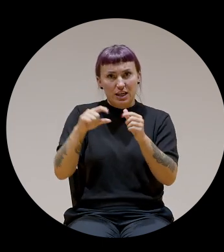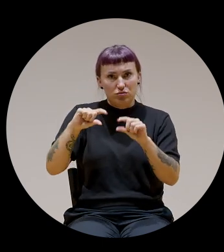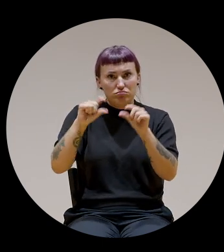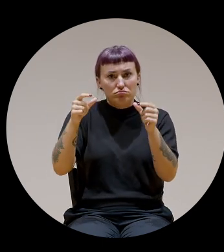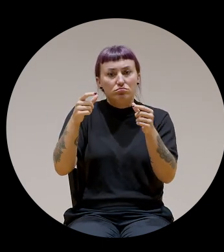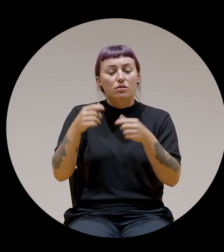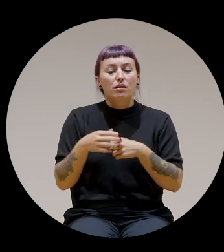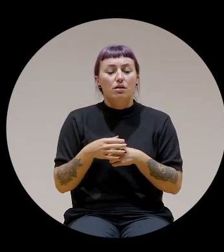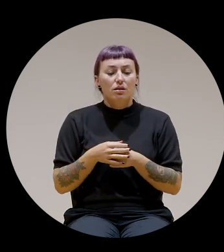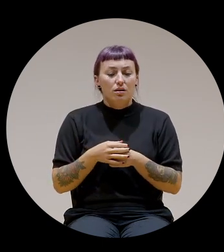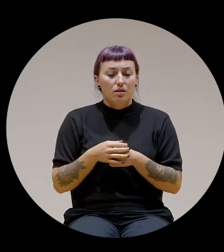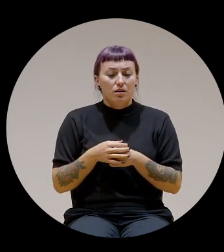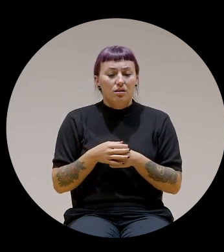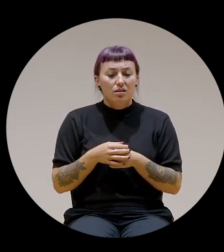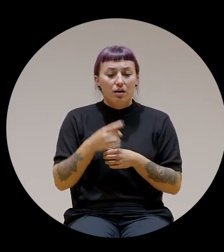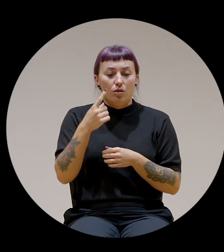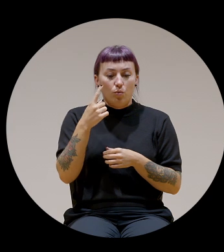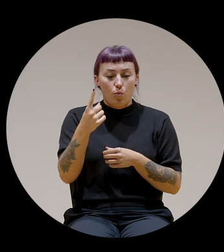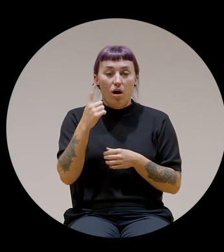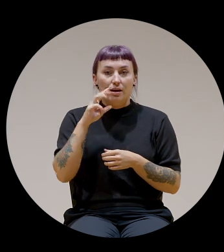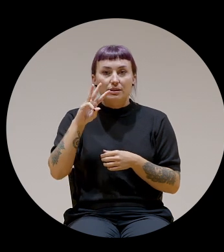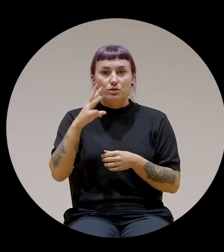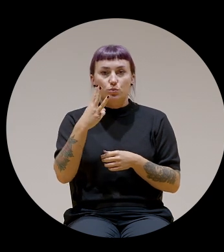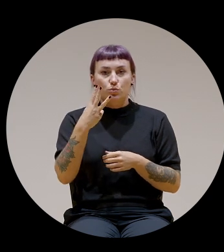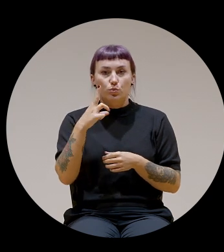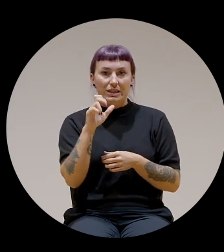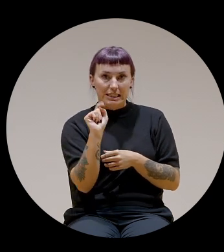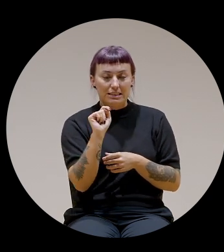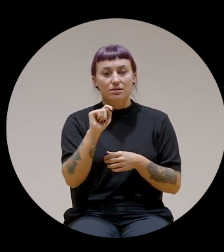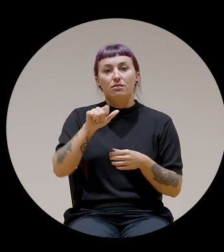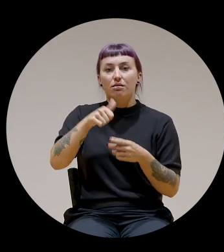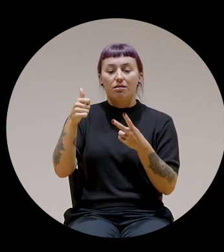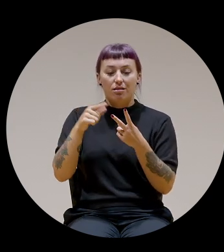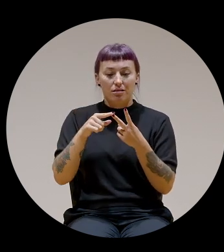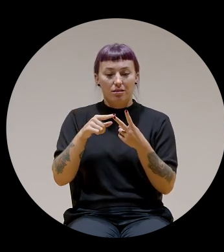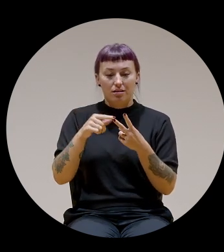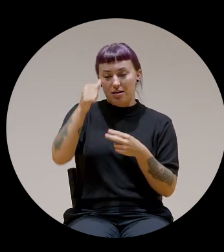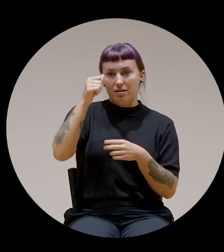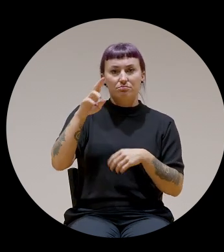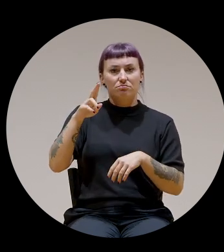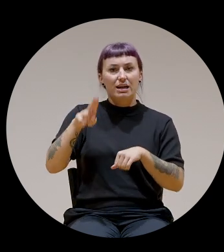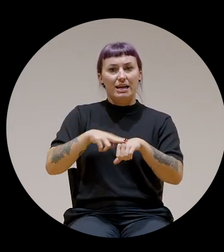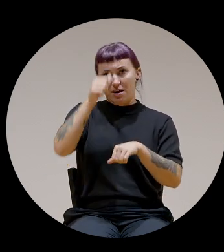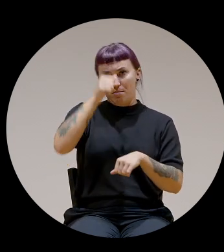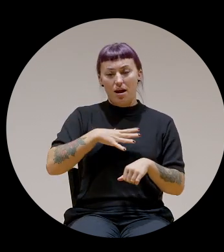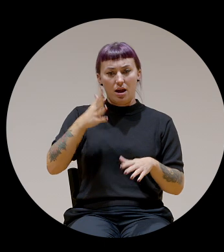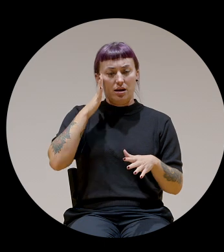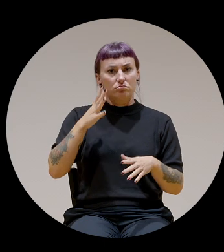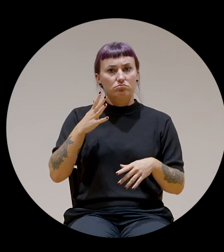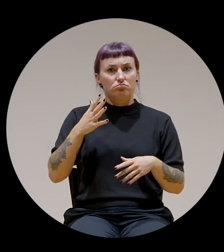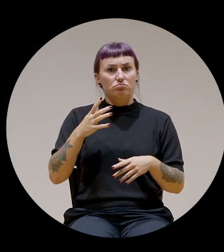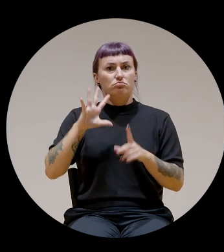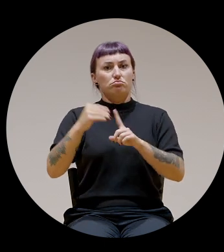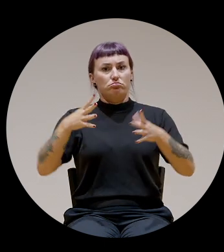of the vessel. And one is a stalk of wheat, and the other is a native man in regalia. He looks